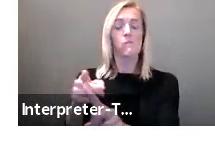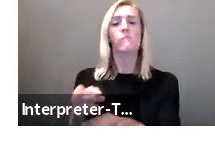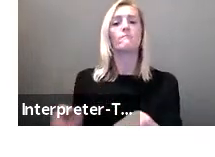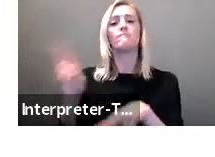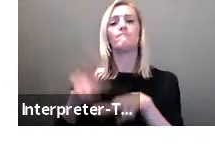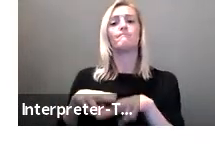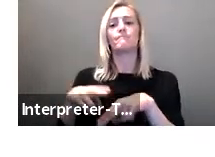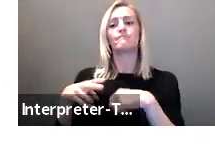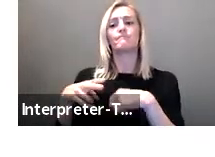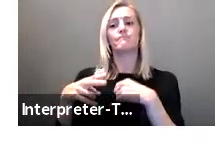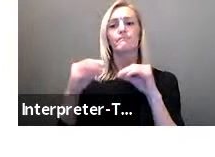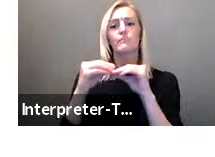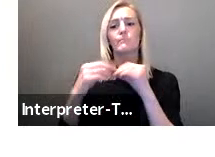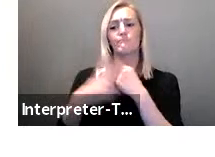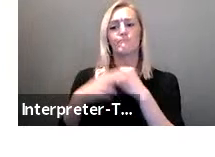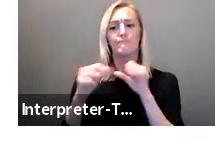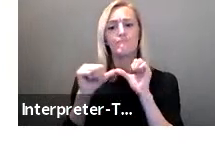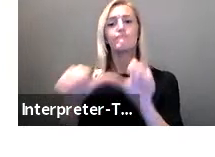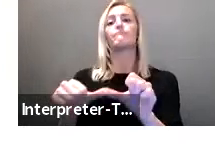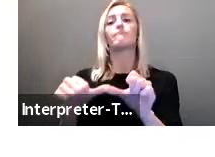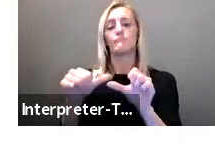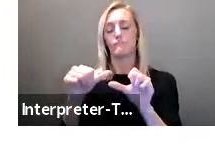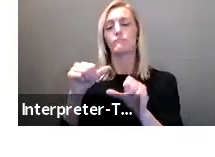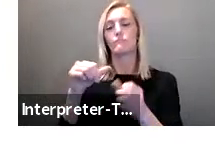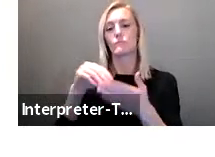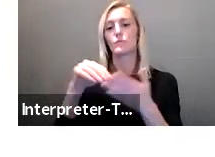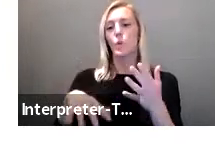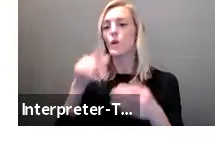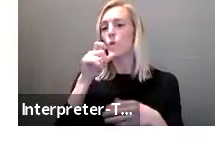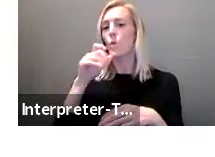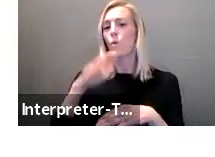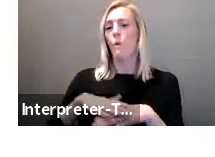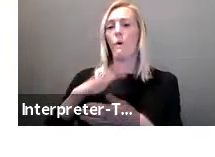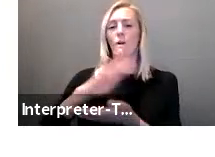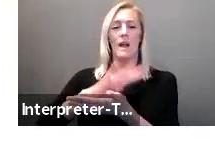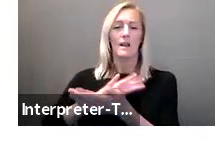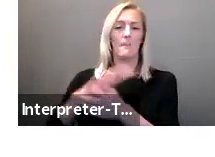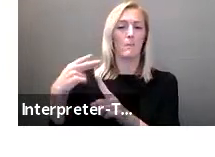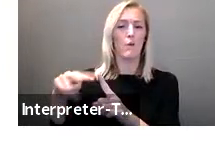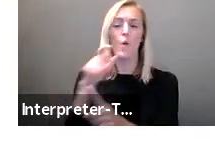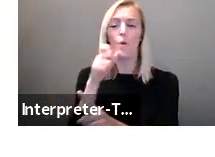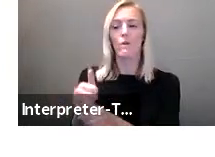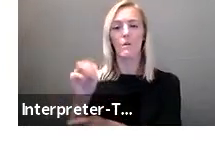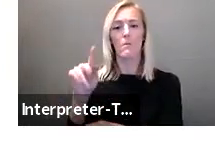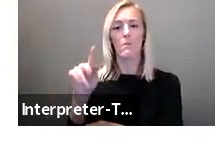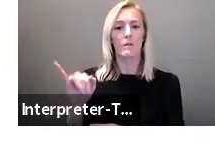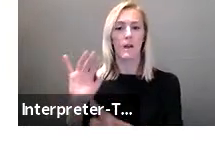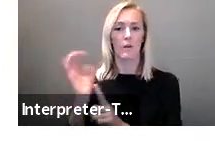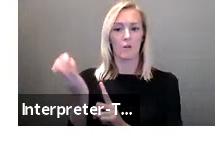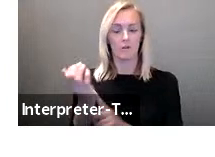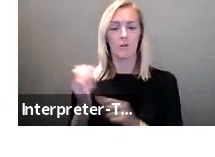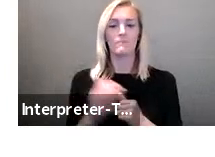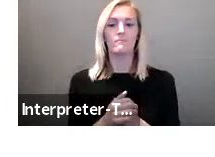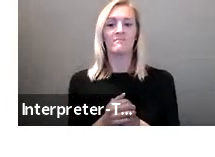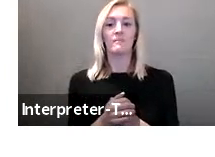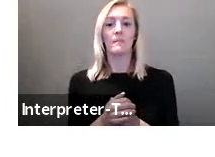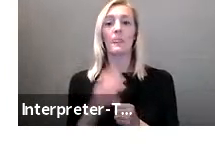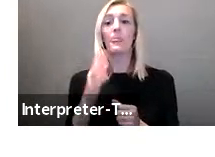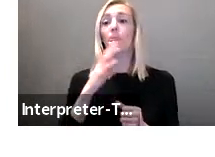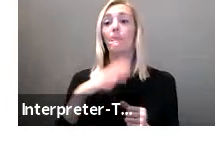of multicultural students on academic probation. She describes herself as blessed to live in historic Nicodemus, the